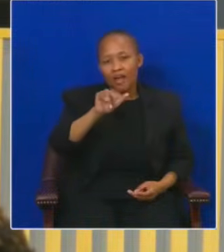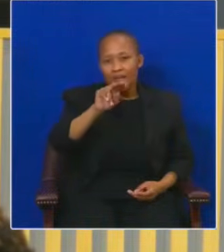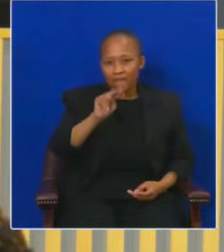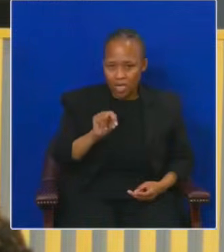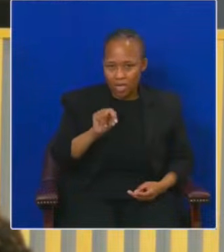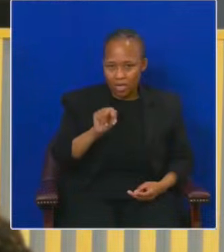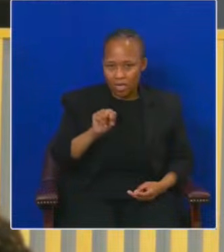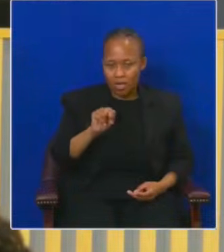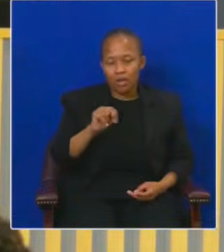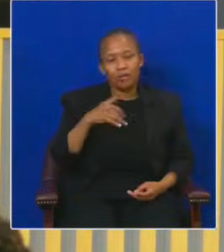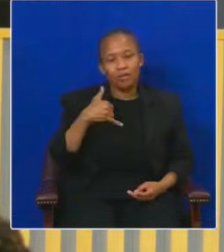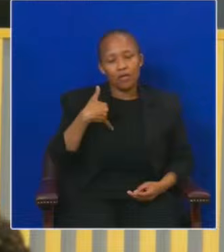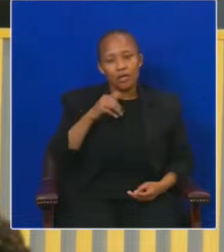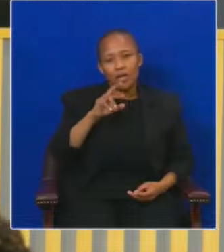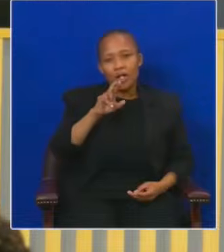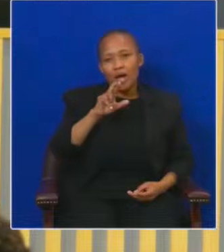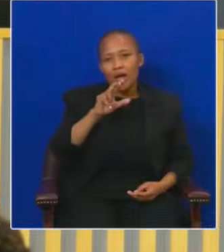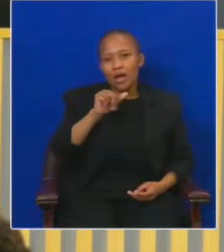in his